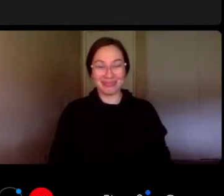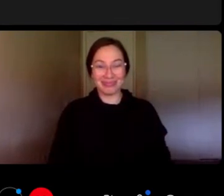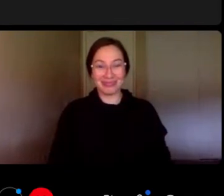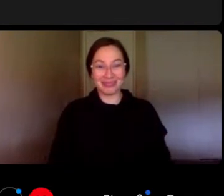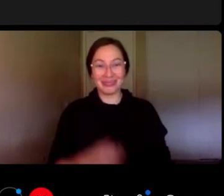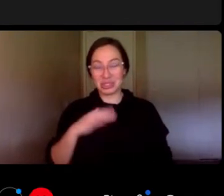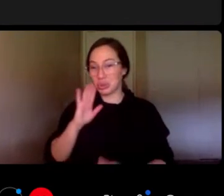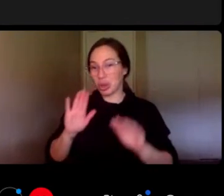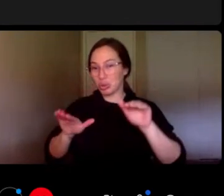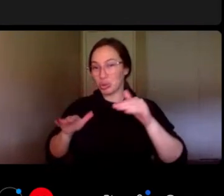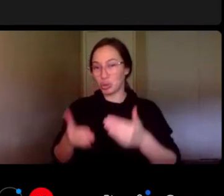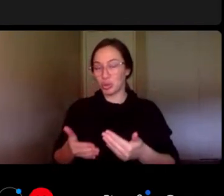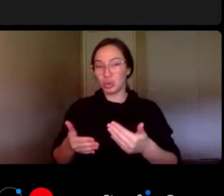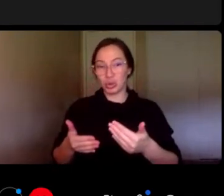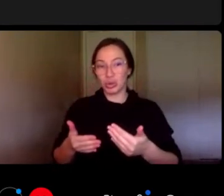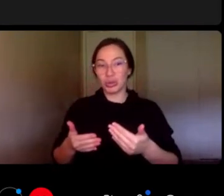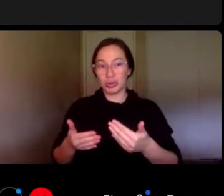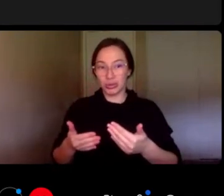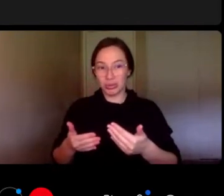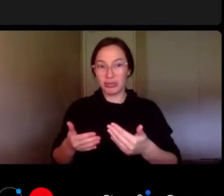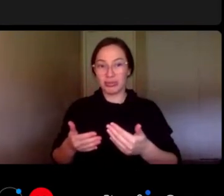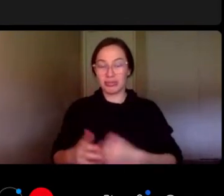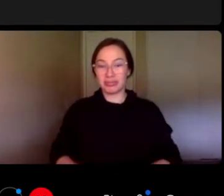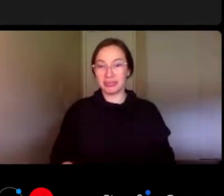I'll introduce to you